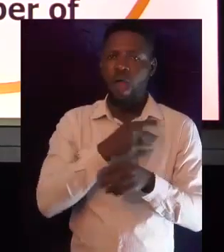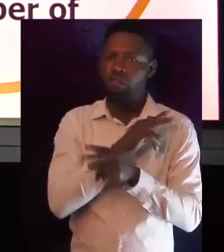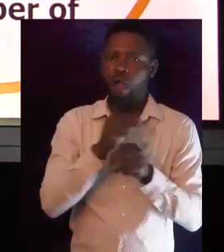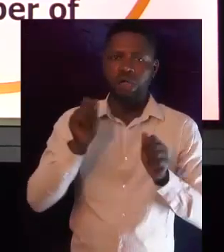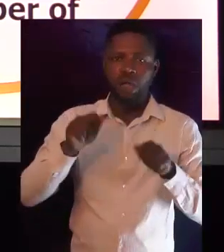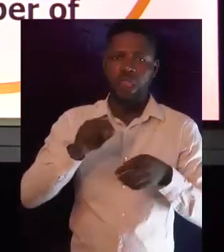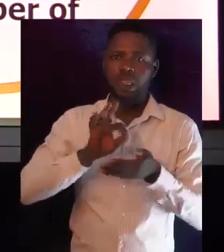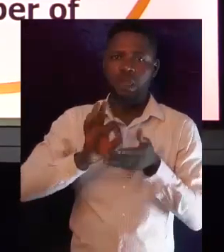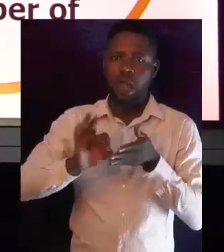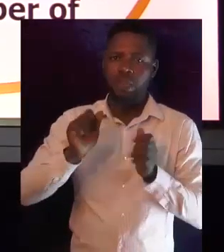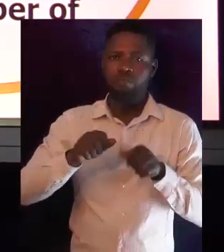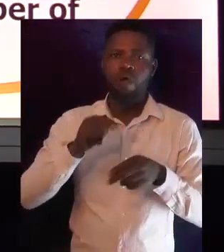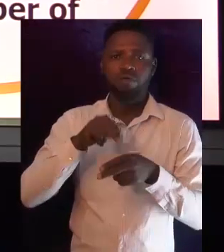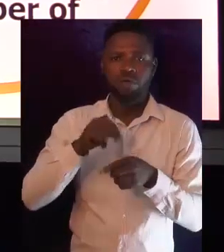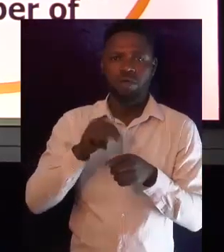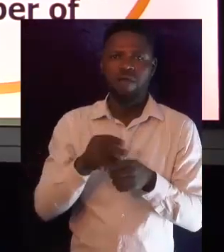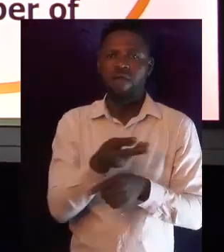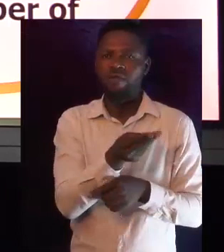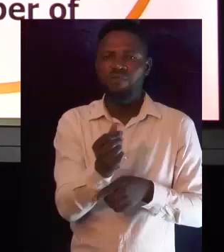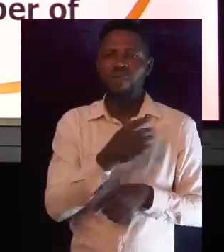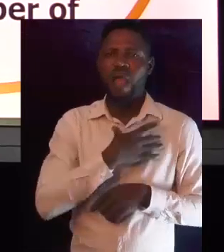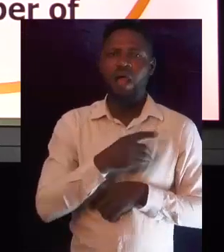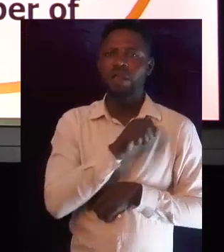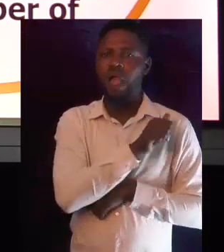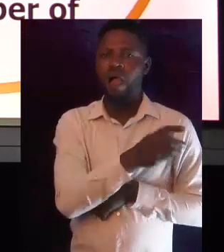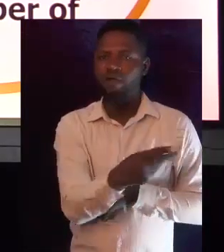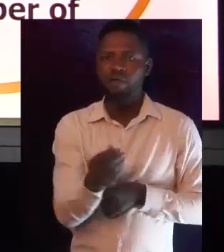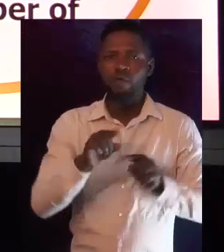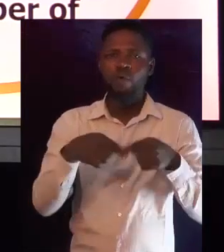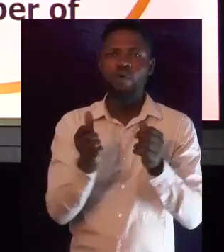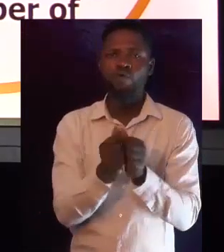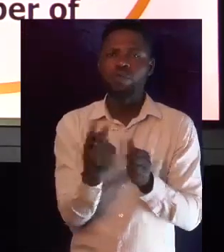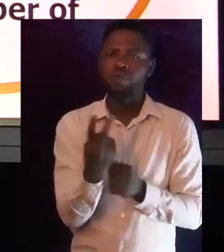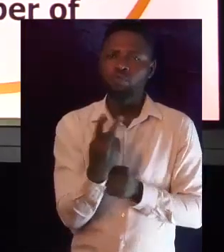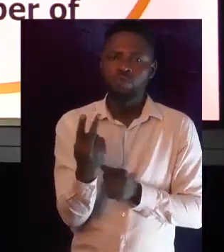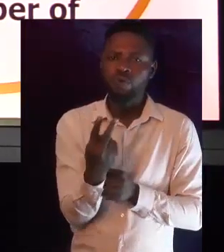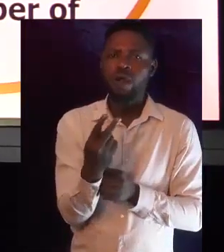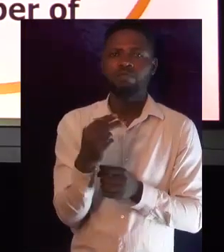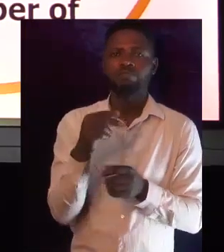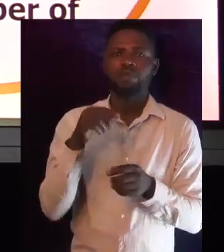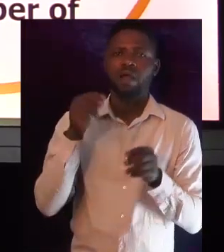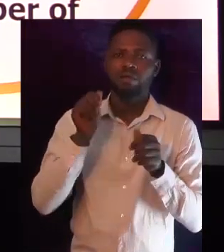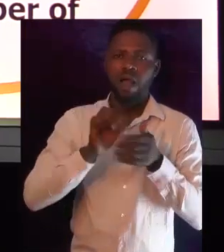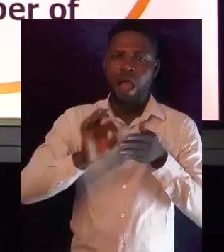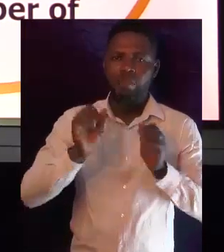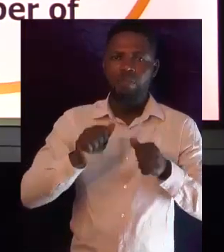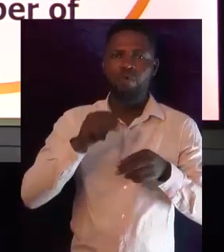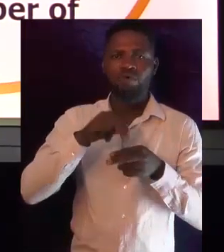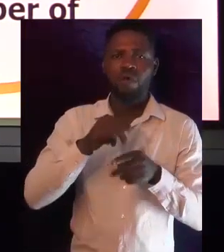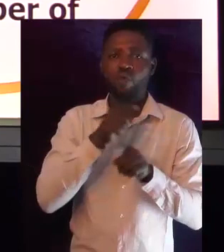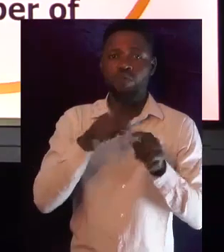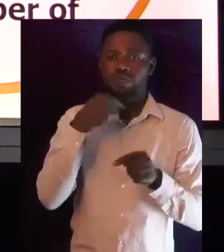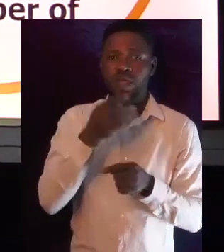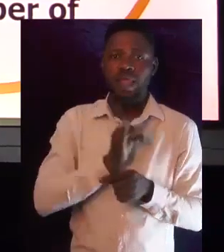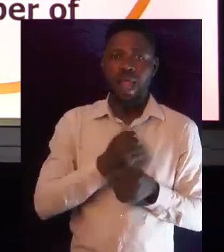lesson. So few and a few go with plural countable nouns. When you say, I have